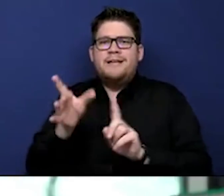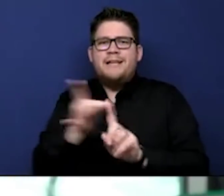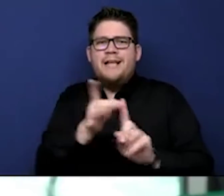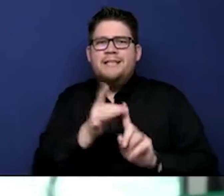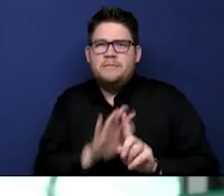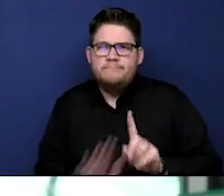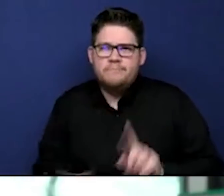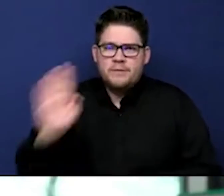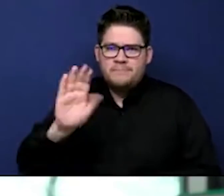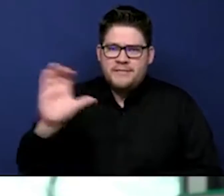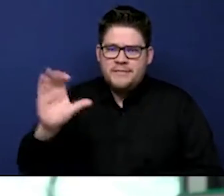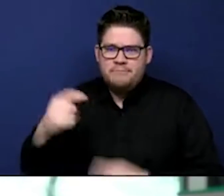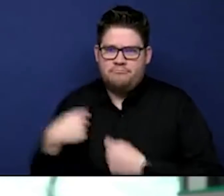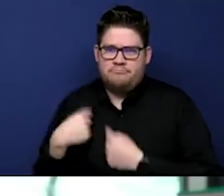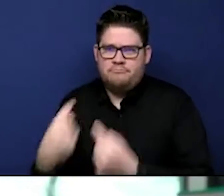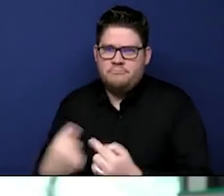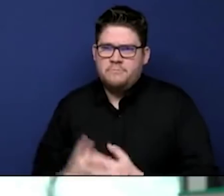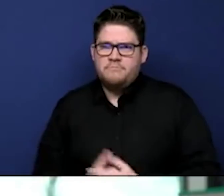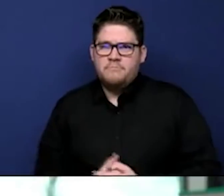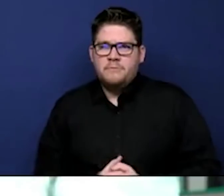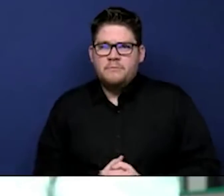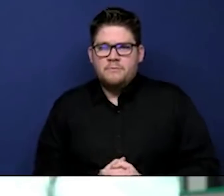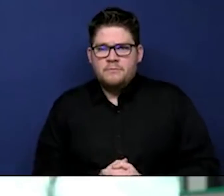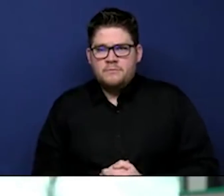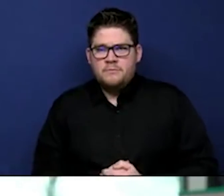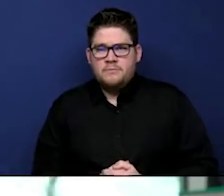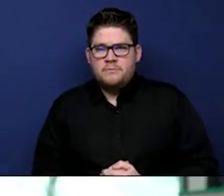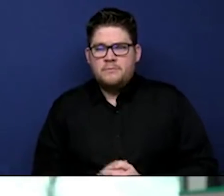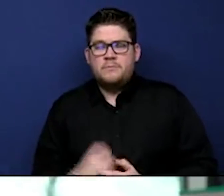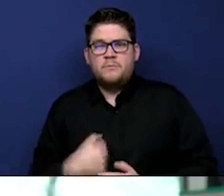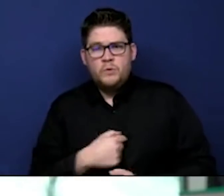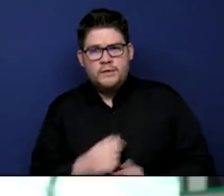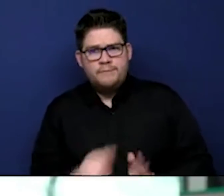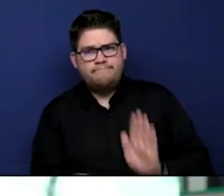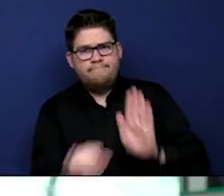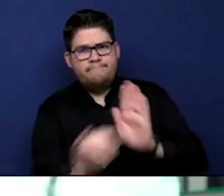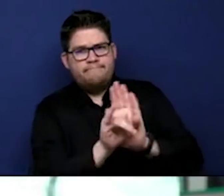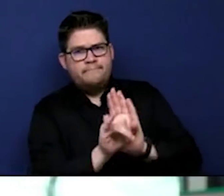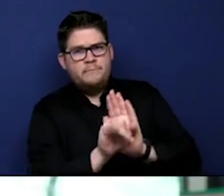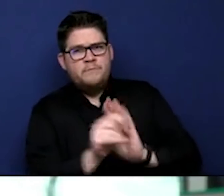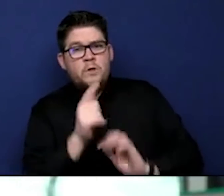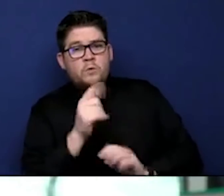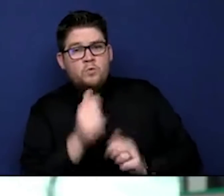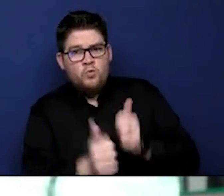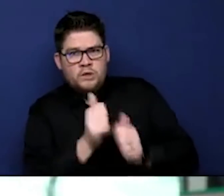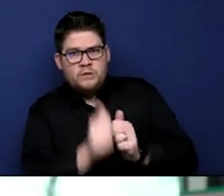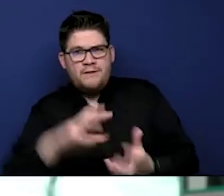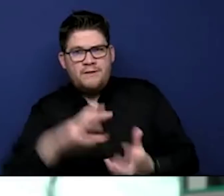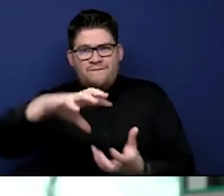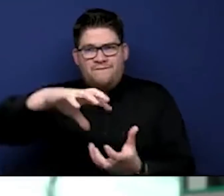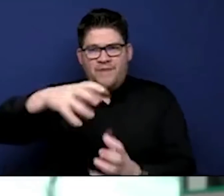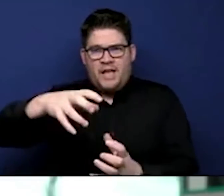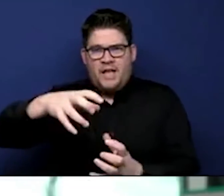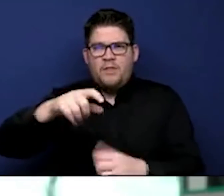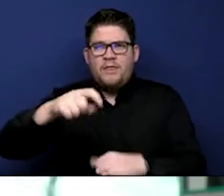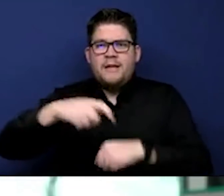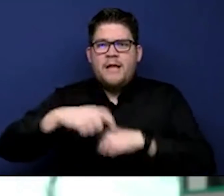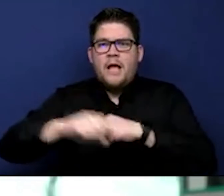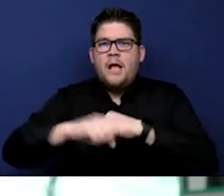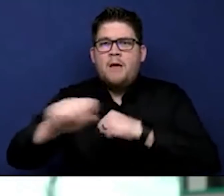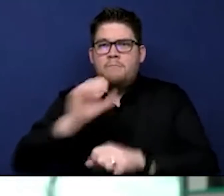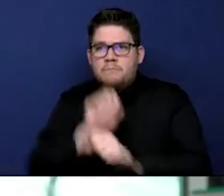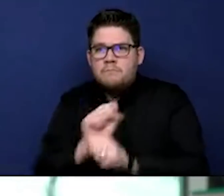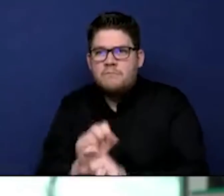we can confirm that a specific variant is causing illness in people. And that is important because we take the